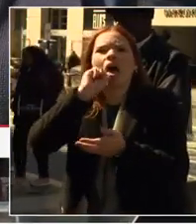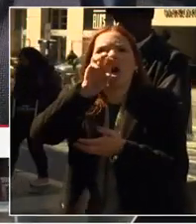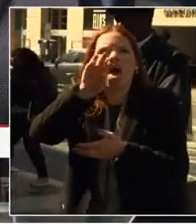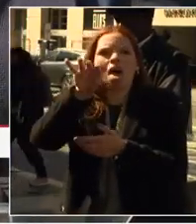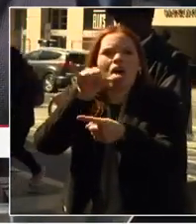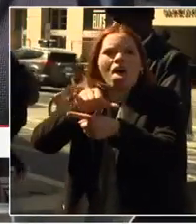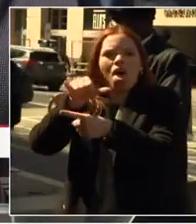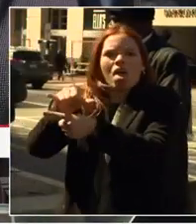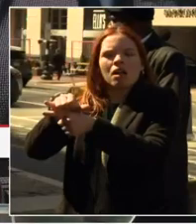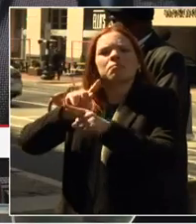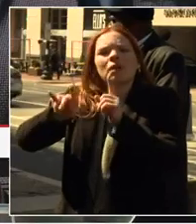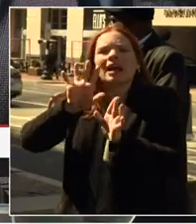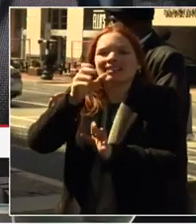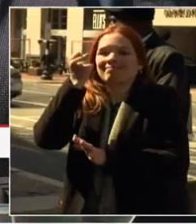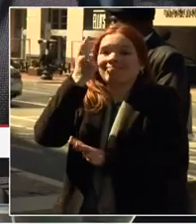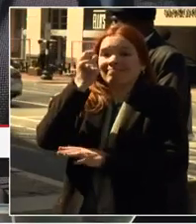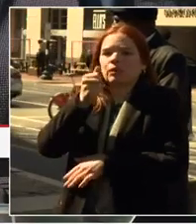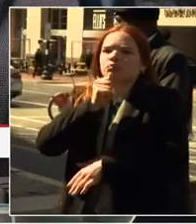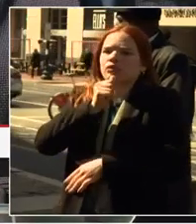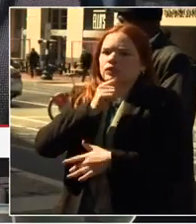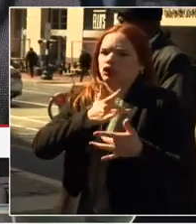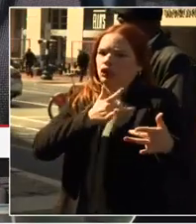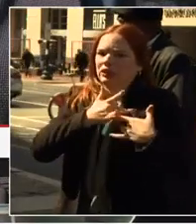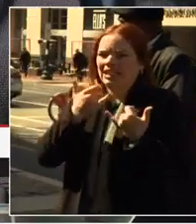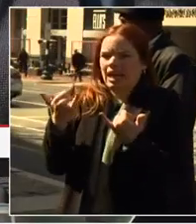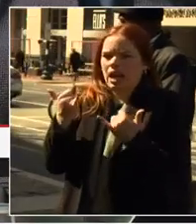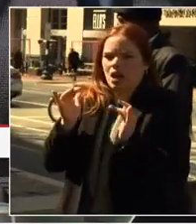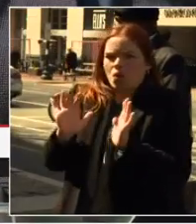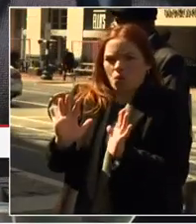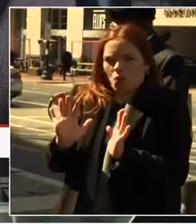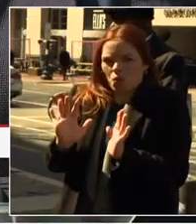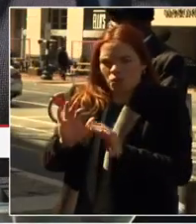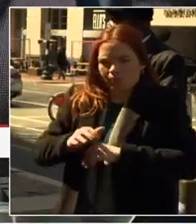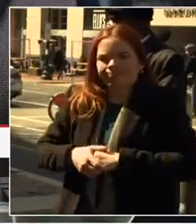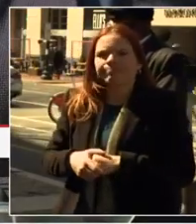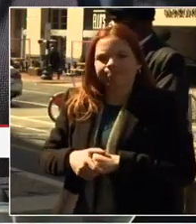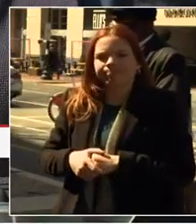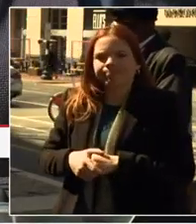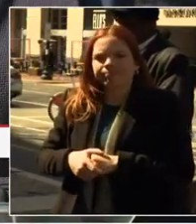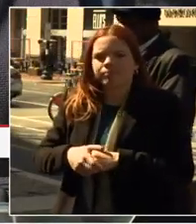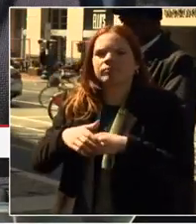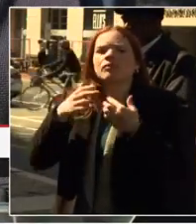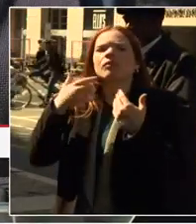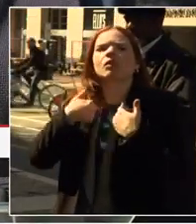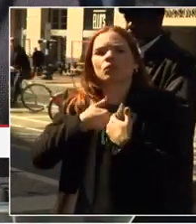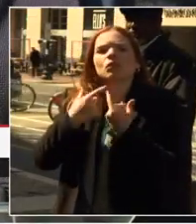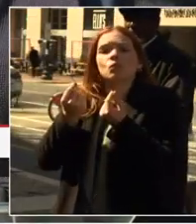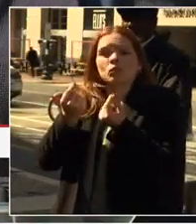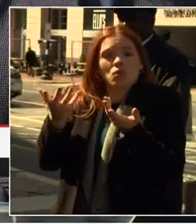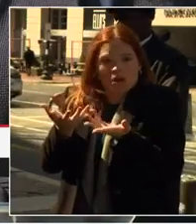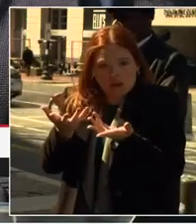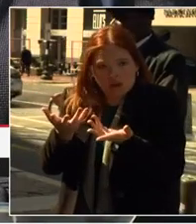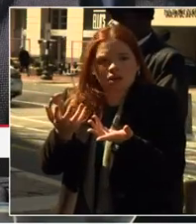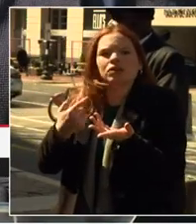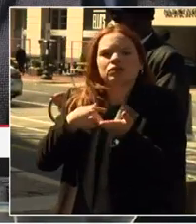concerns. As any investigation that our office undertakes, we follow our standard